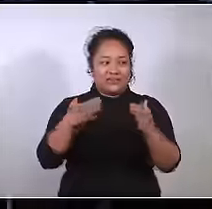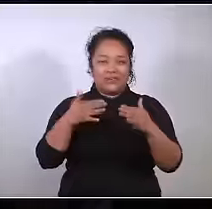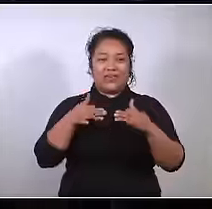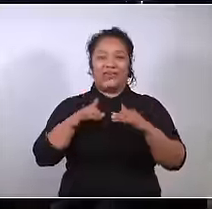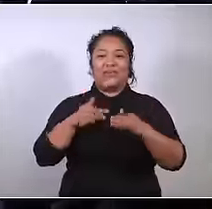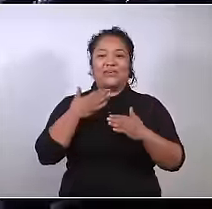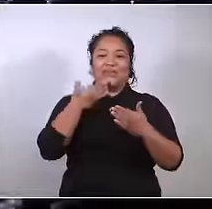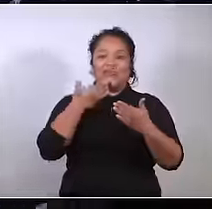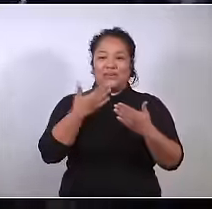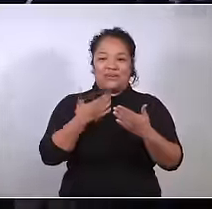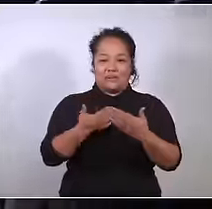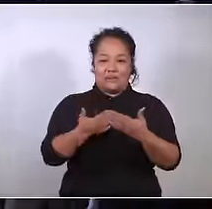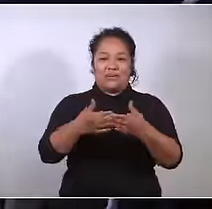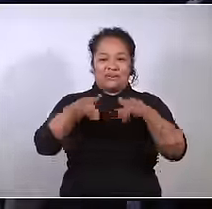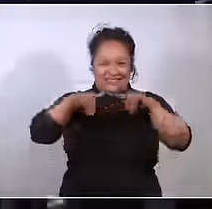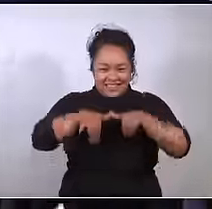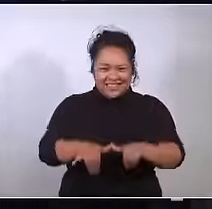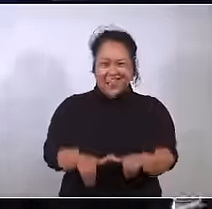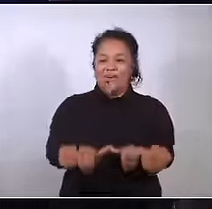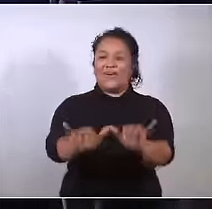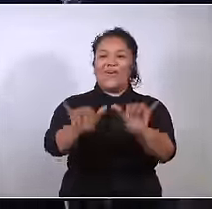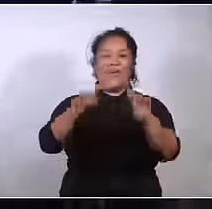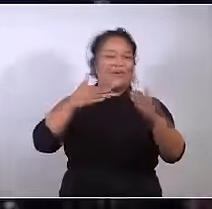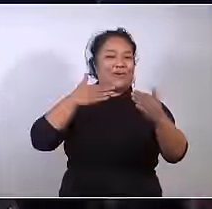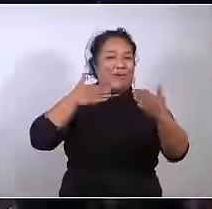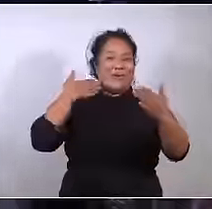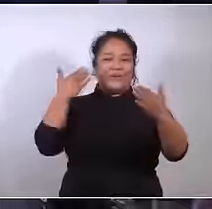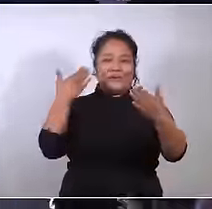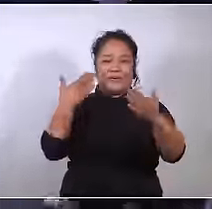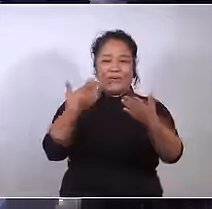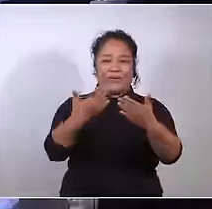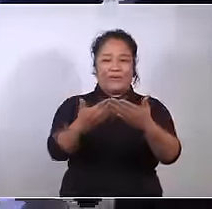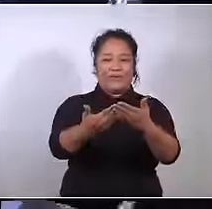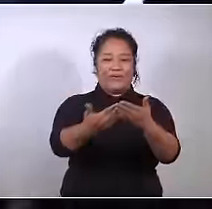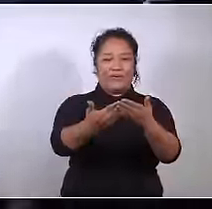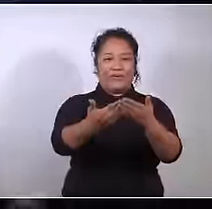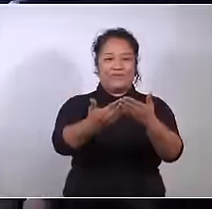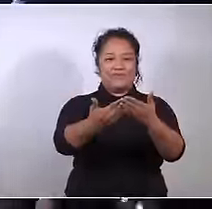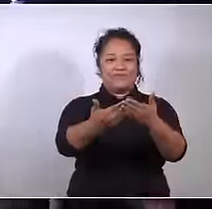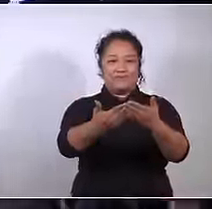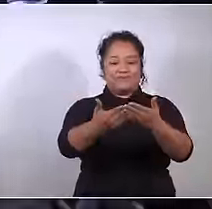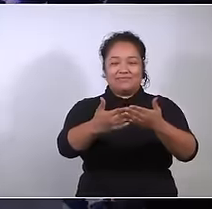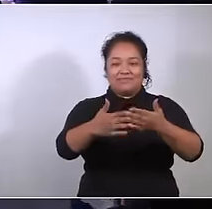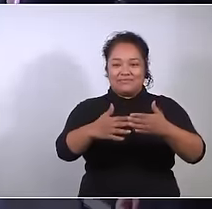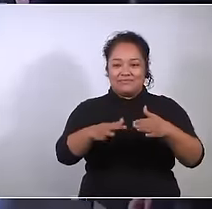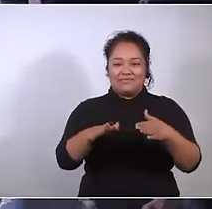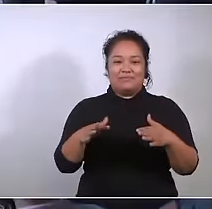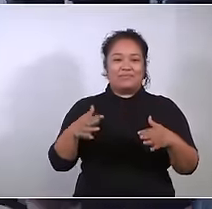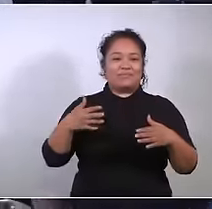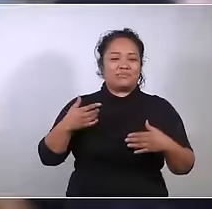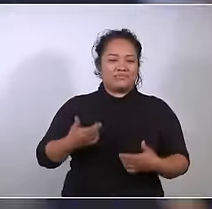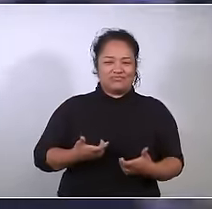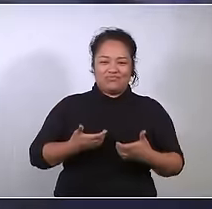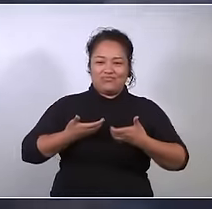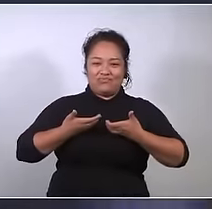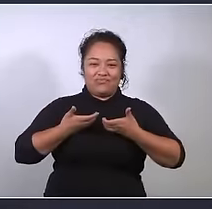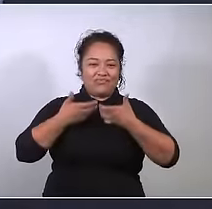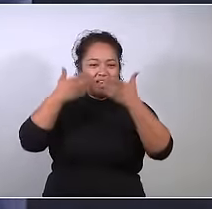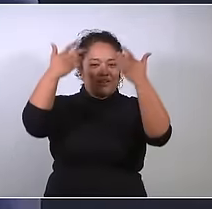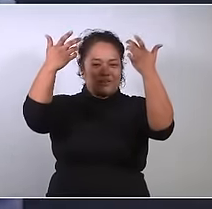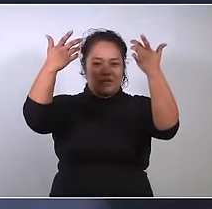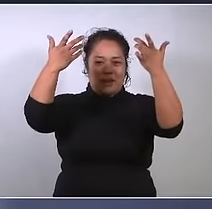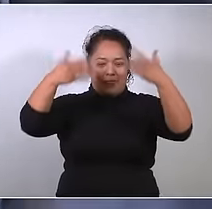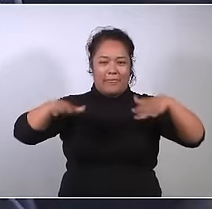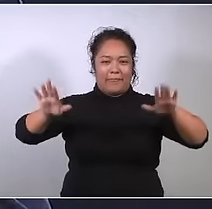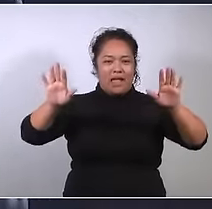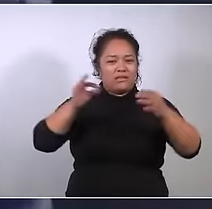good. You're so good. Come on, would you just lift up your voice in this place? The Spirit